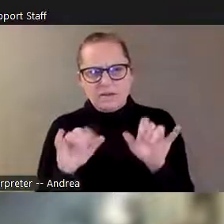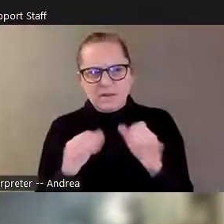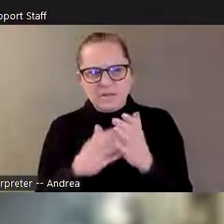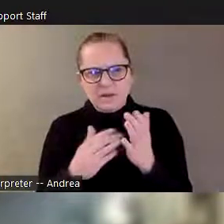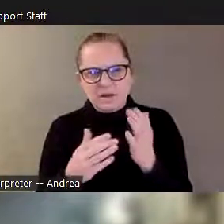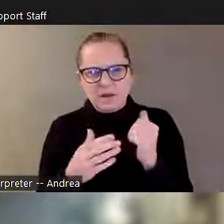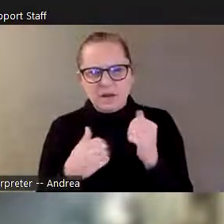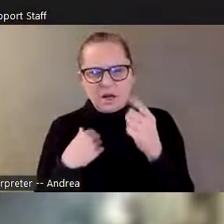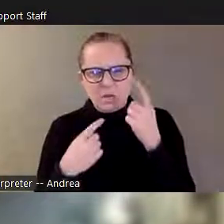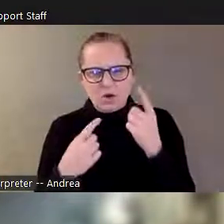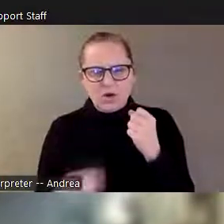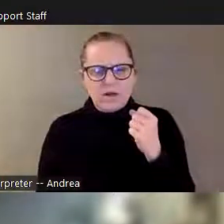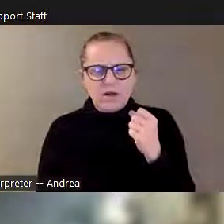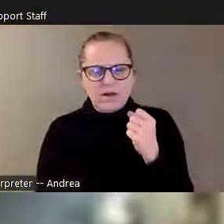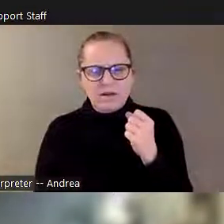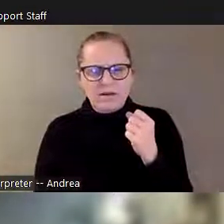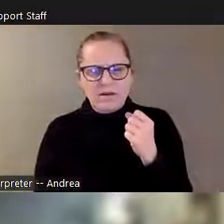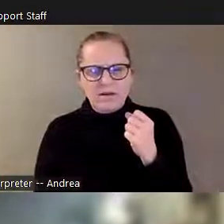wondering